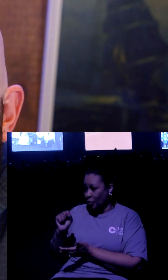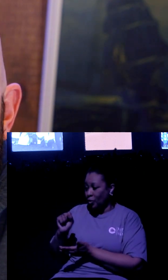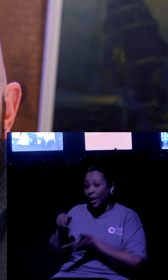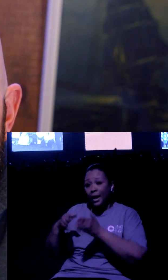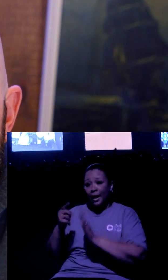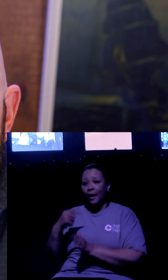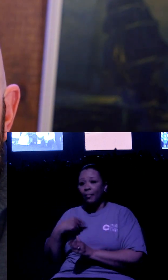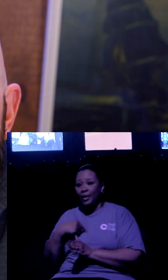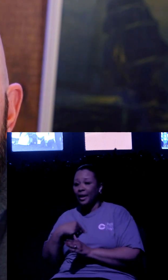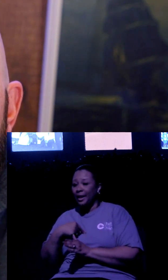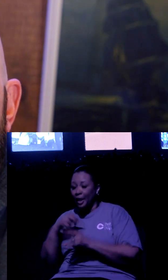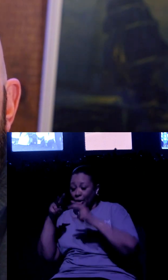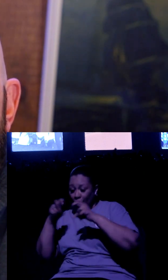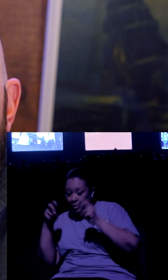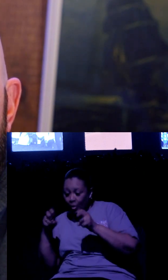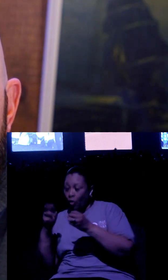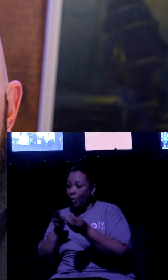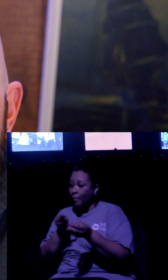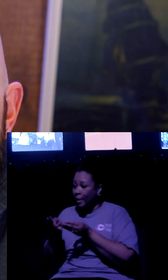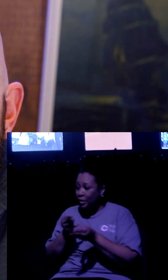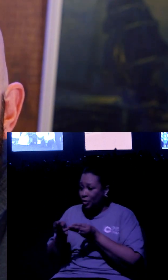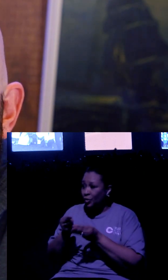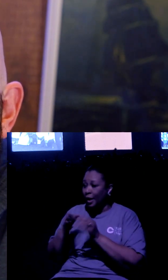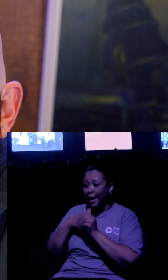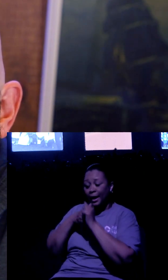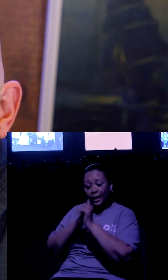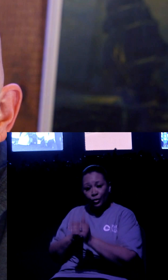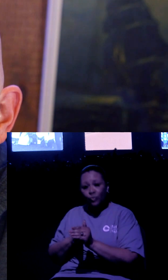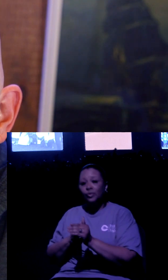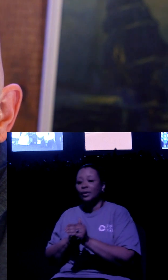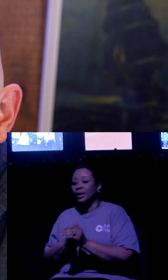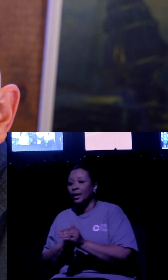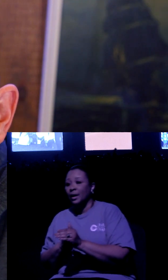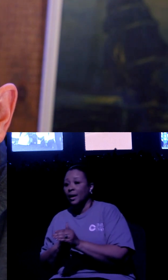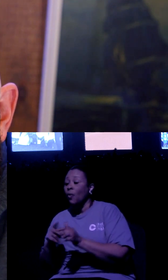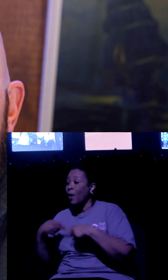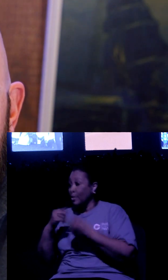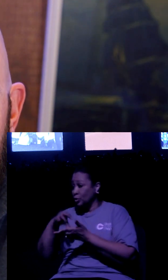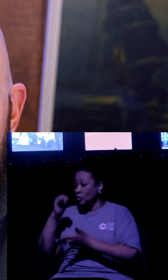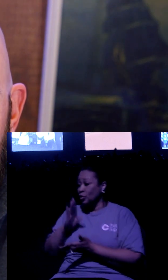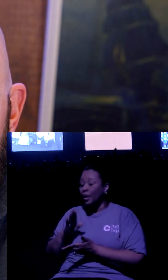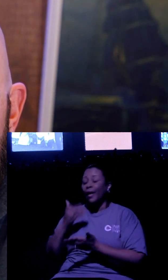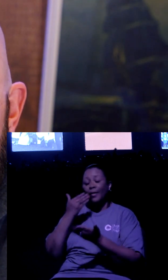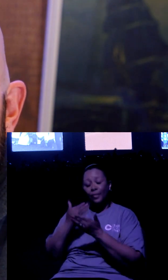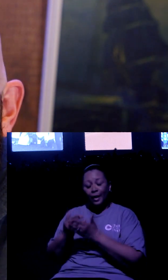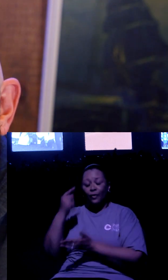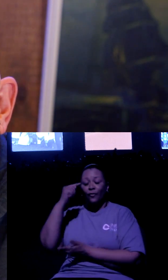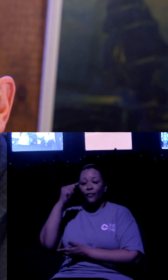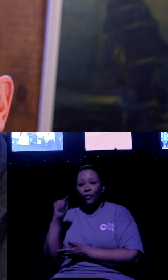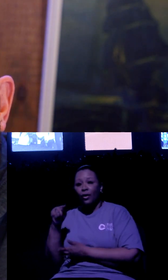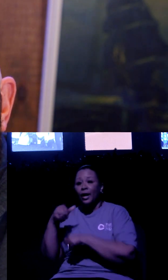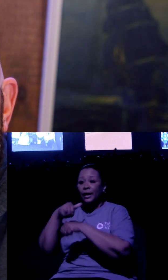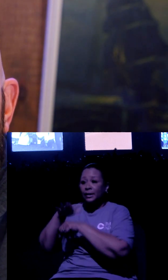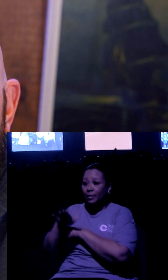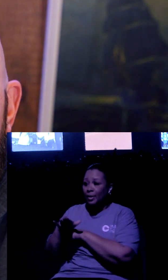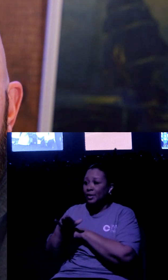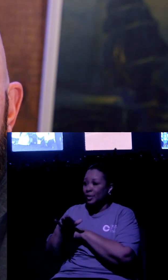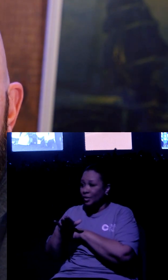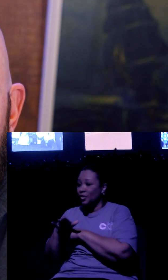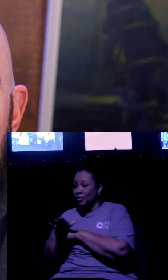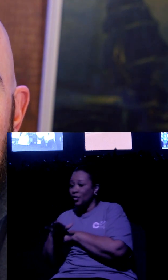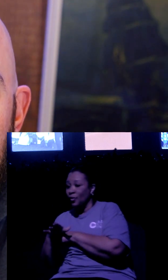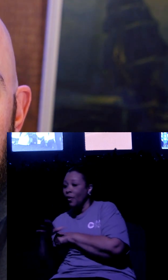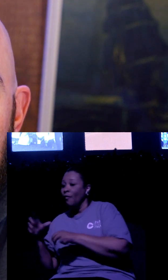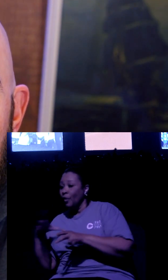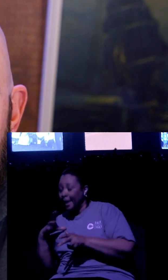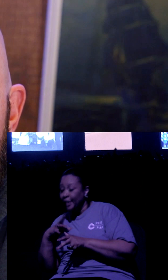me to explore ministry and leadership while I was a student. Thank you for sending me into vocational ministry,